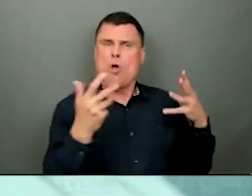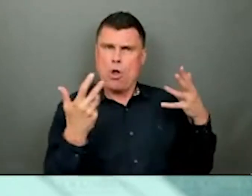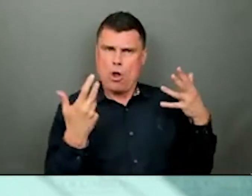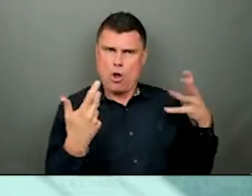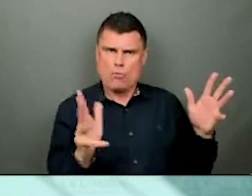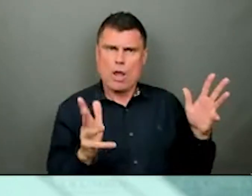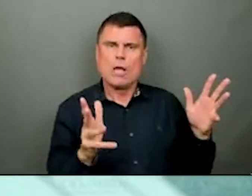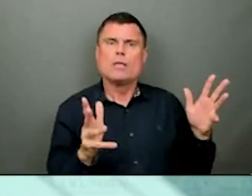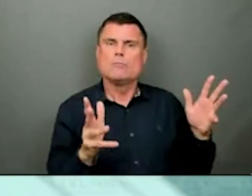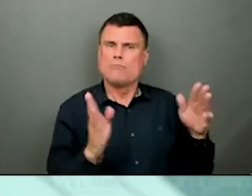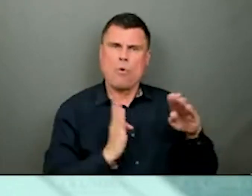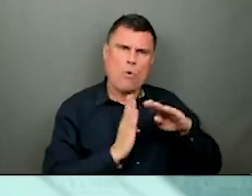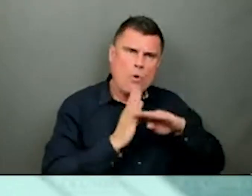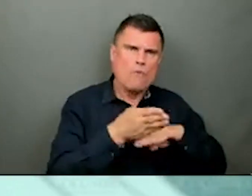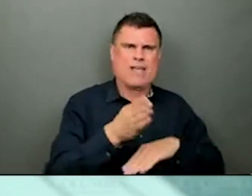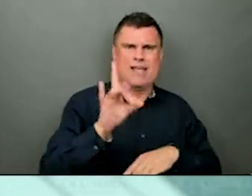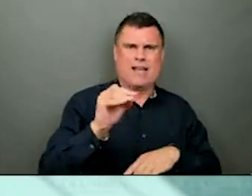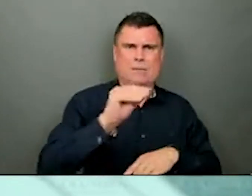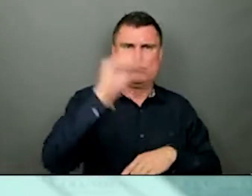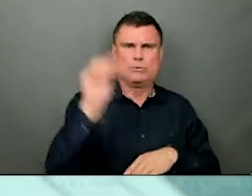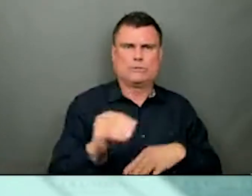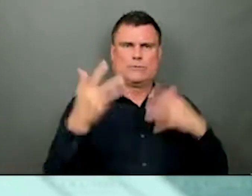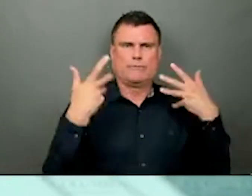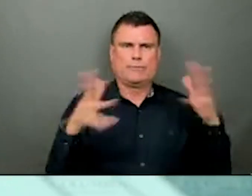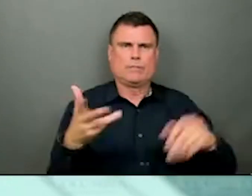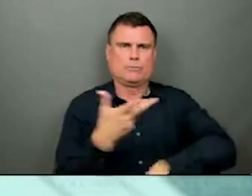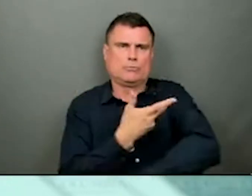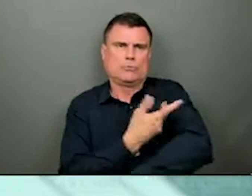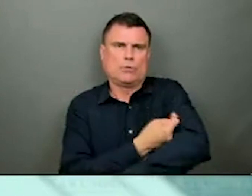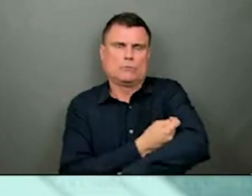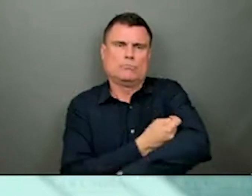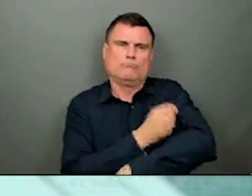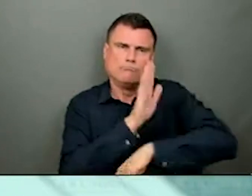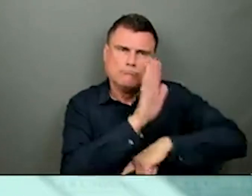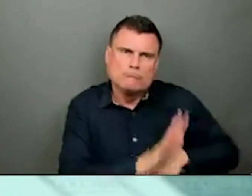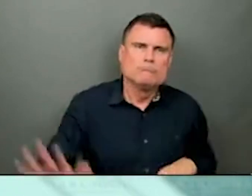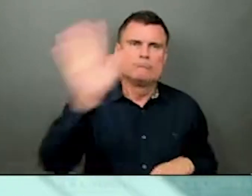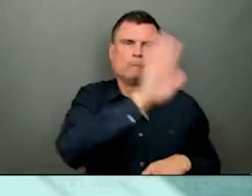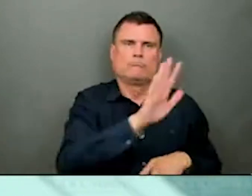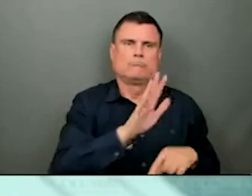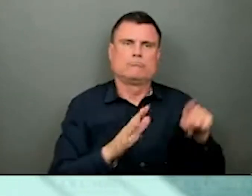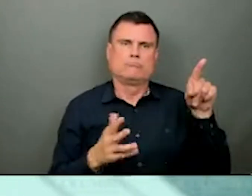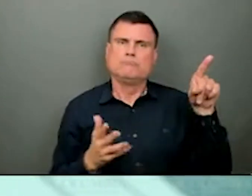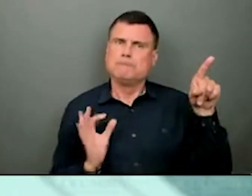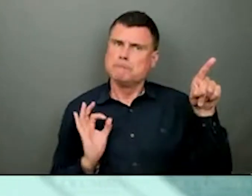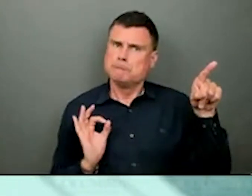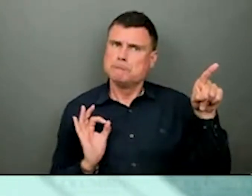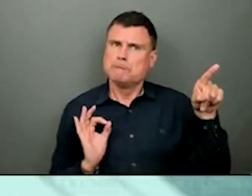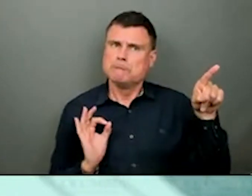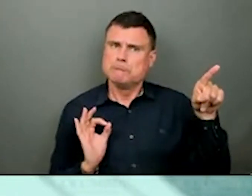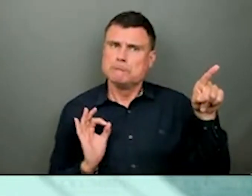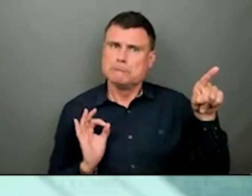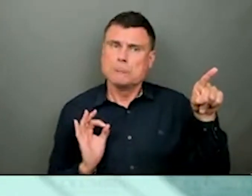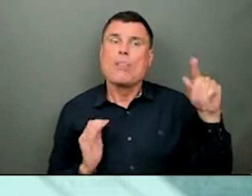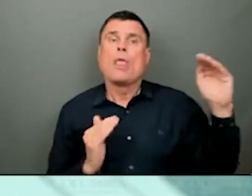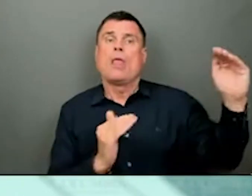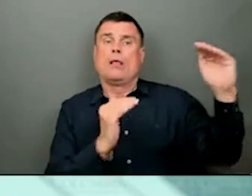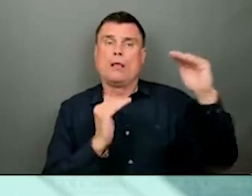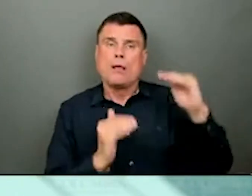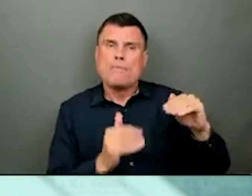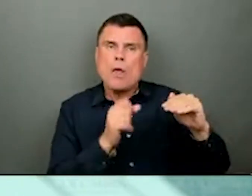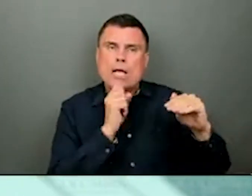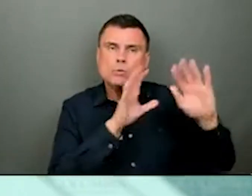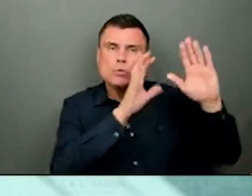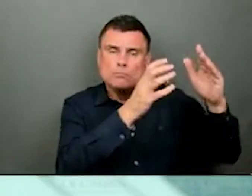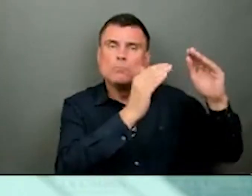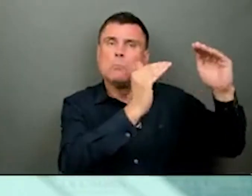is the time when people in their late teens, in their 20s, in their 30s are going to get vaccinated because the vaccines